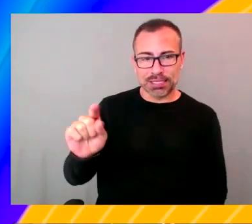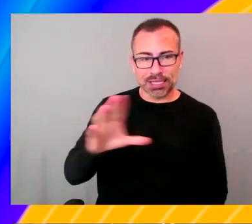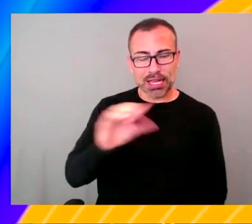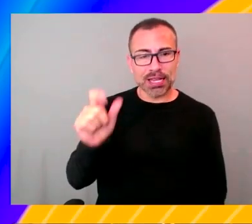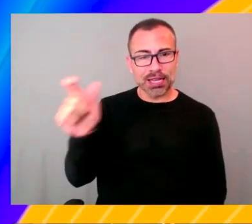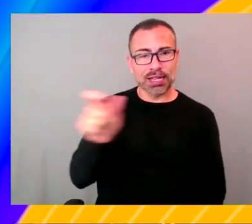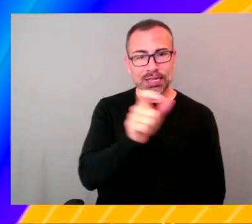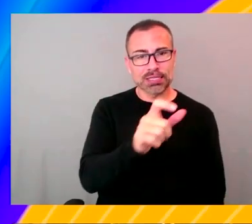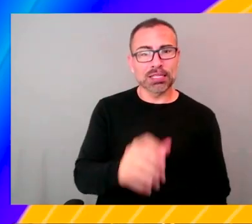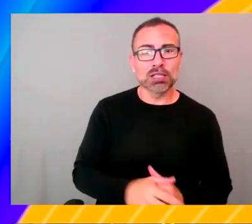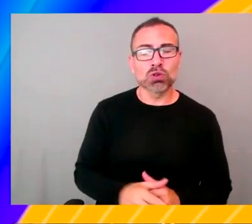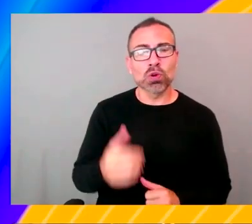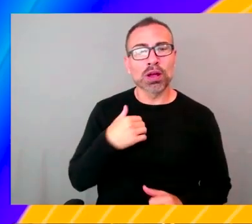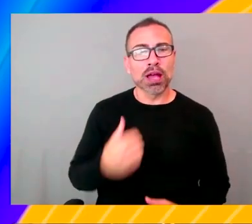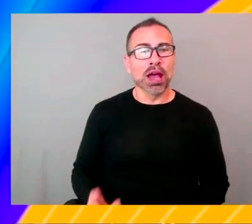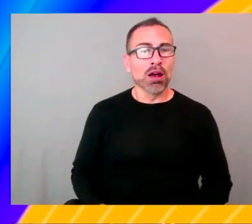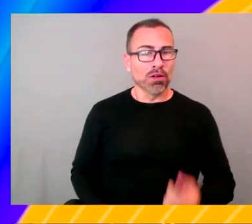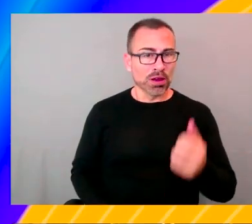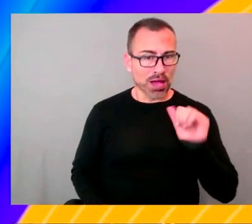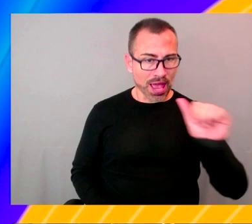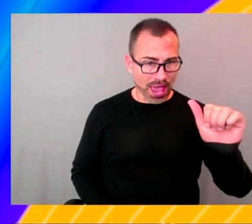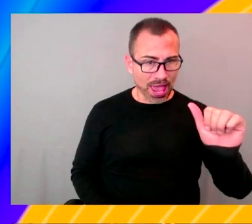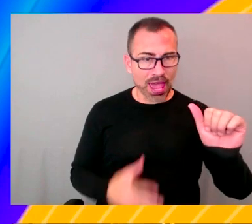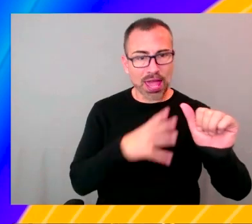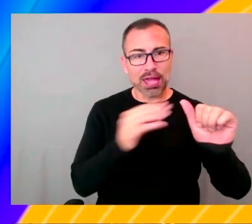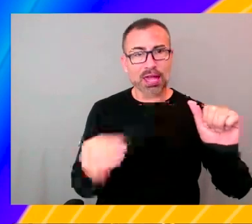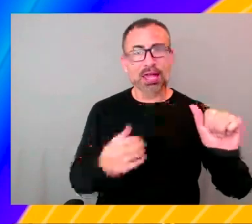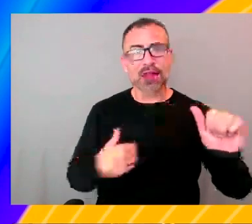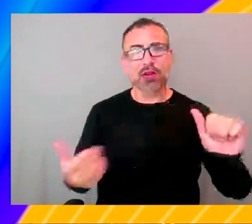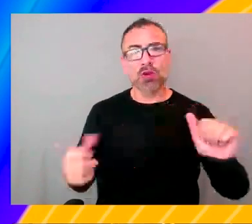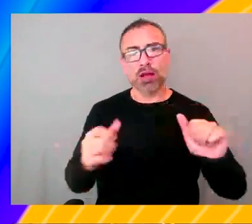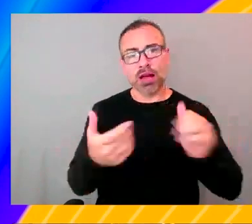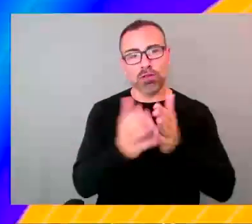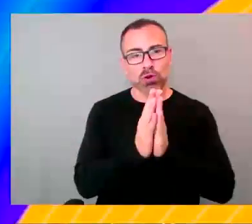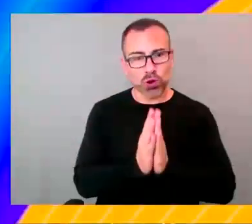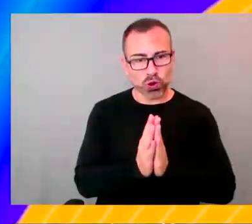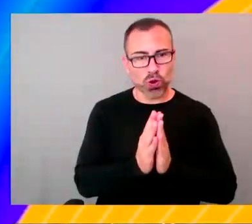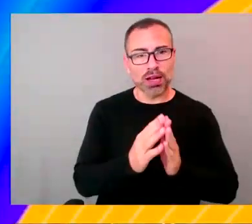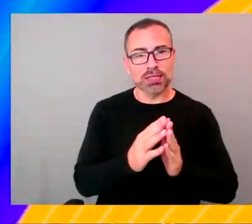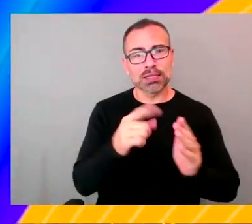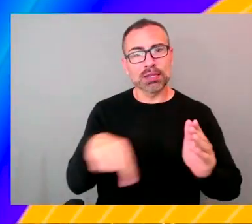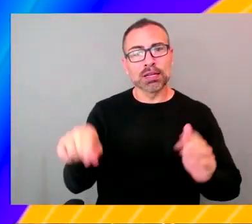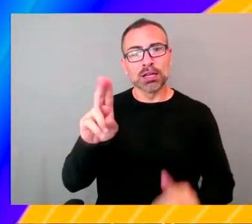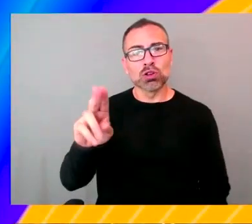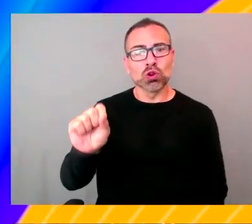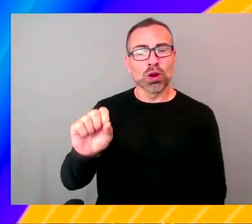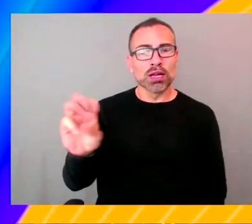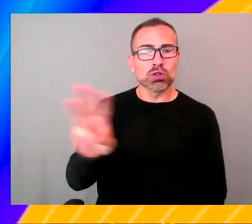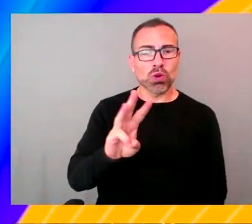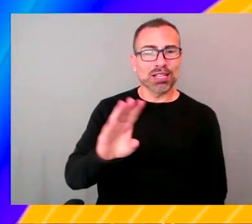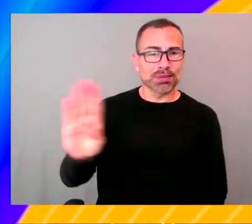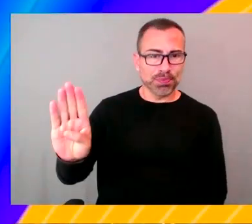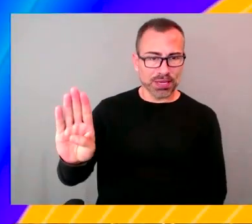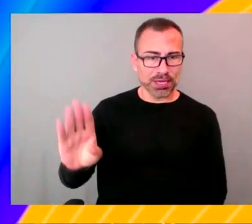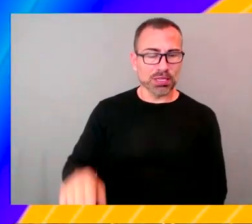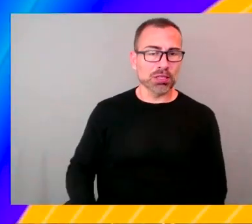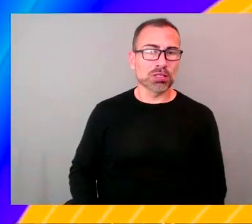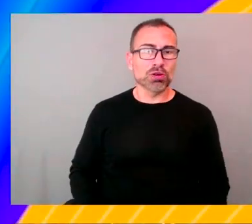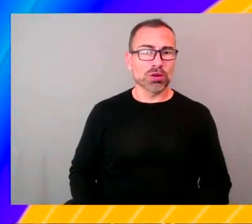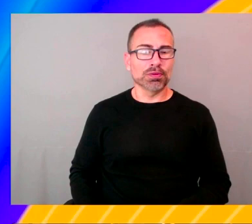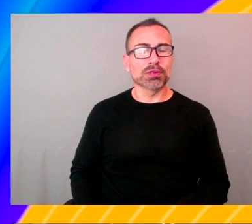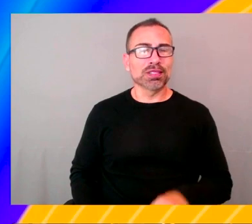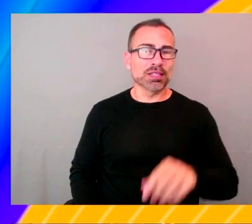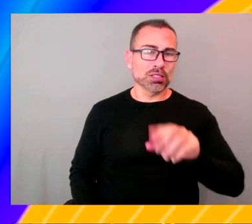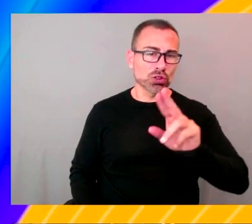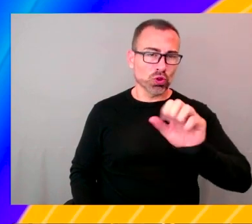2A, and if we refresh again, now we're distributing requests to the instance in US West 2B, right? So how does stress handling work?